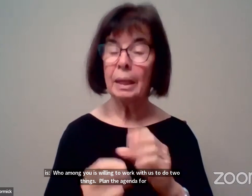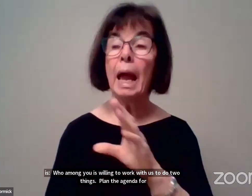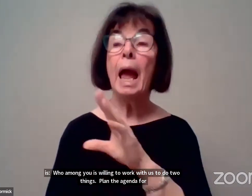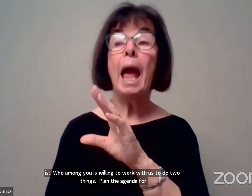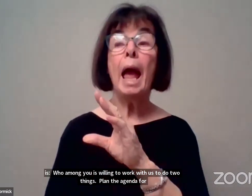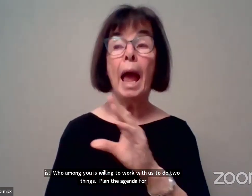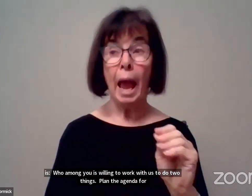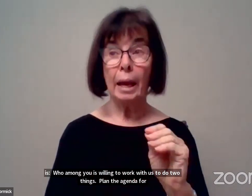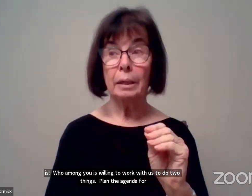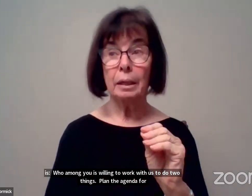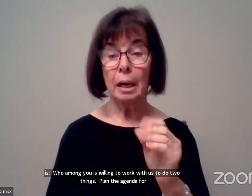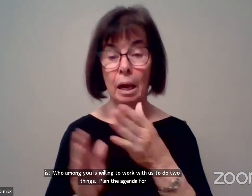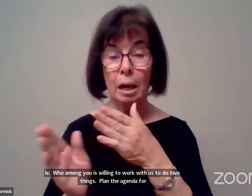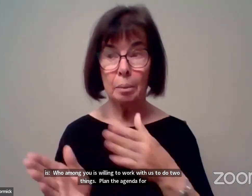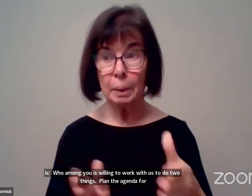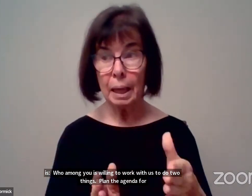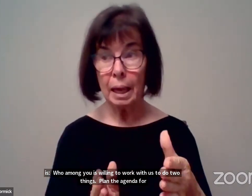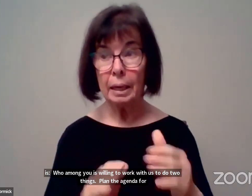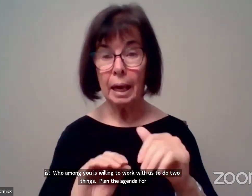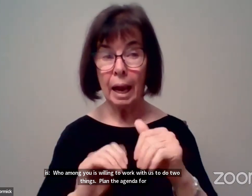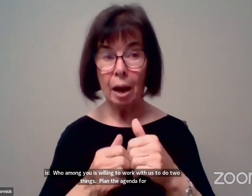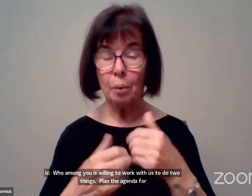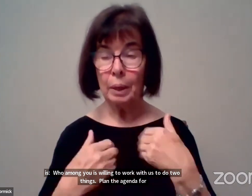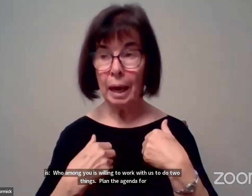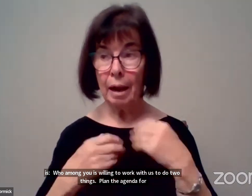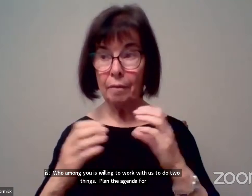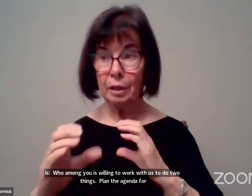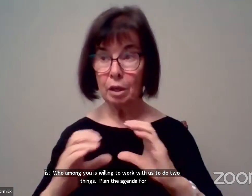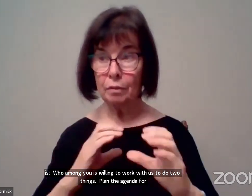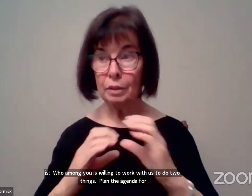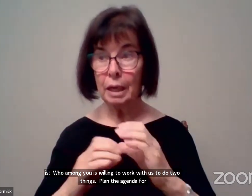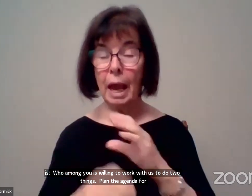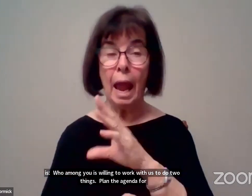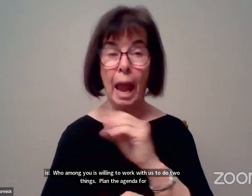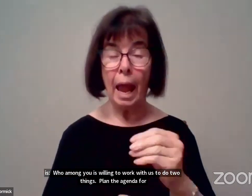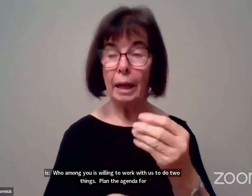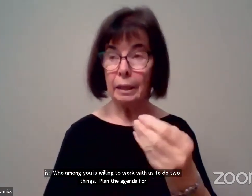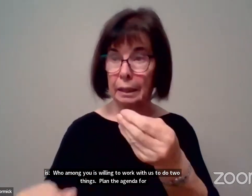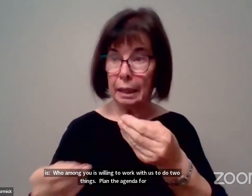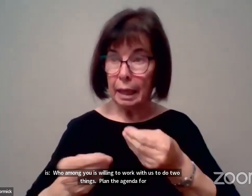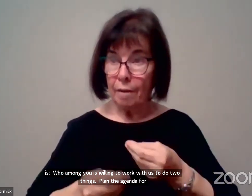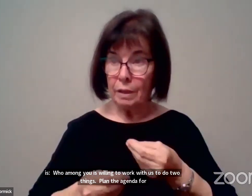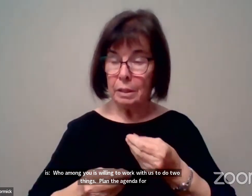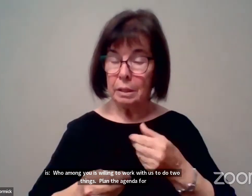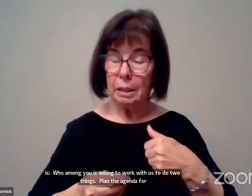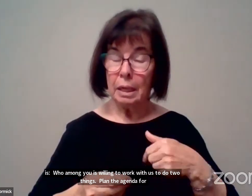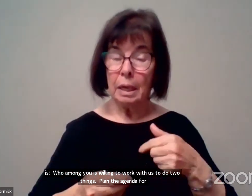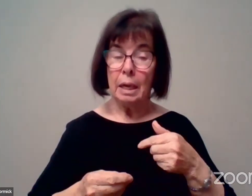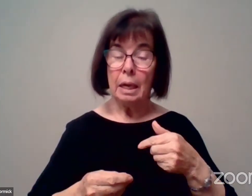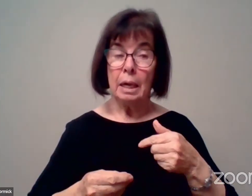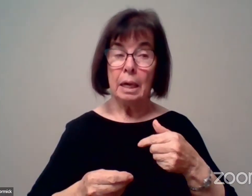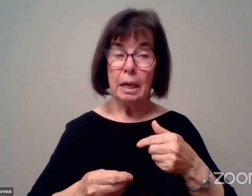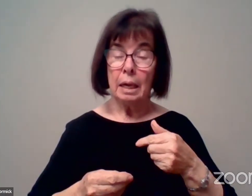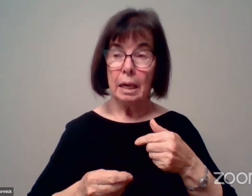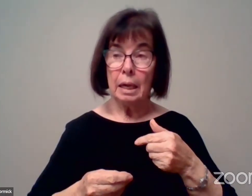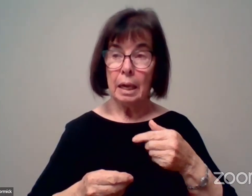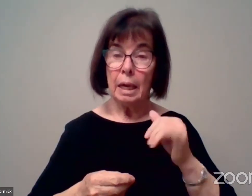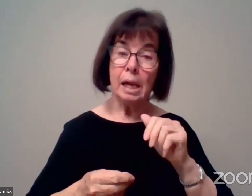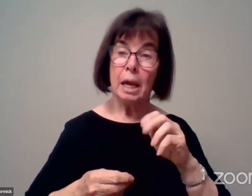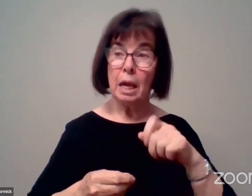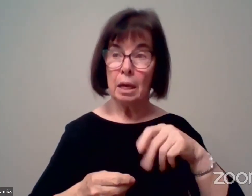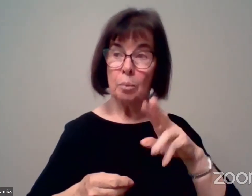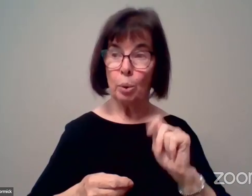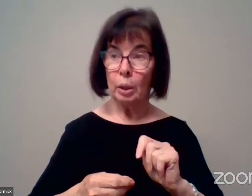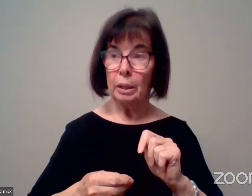and plan how we have this conversation, as well as give us input into the process that we use